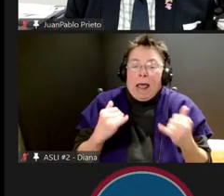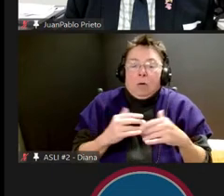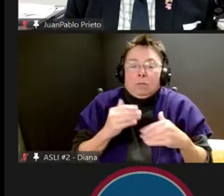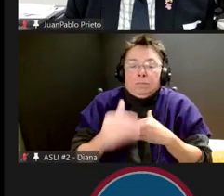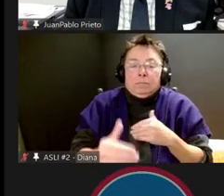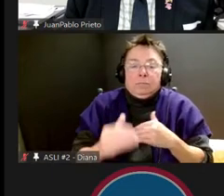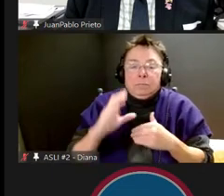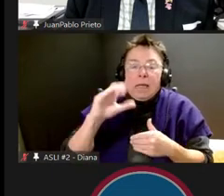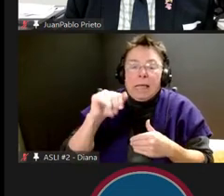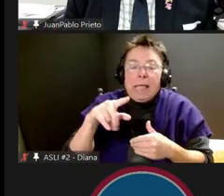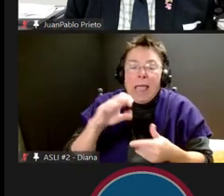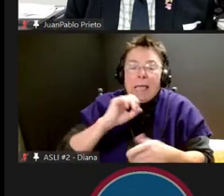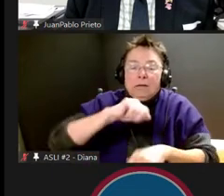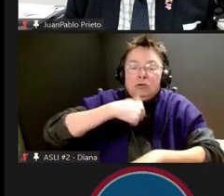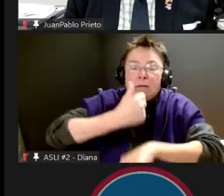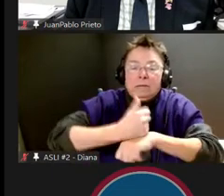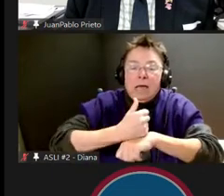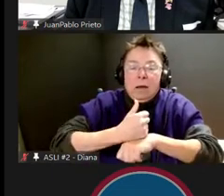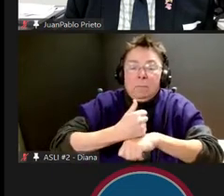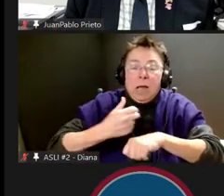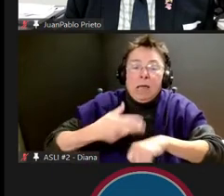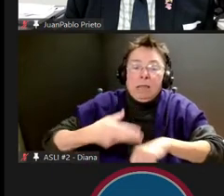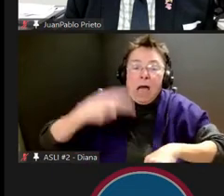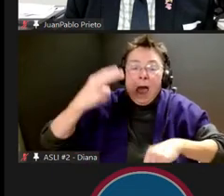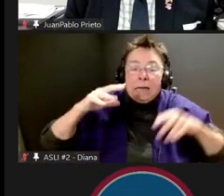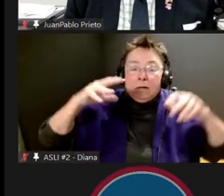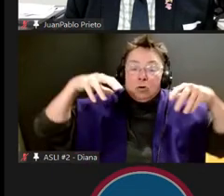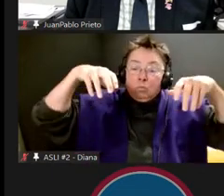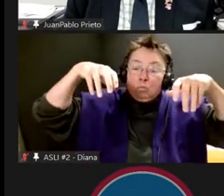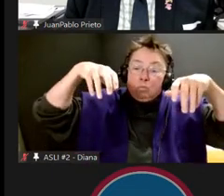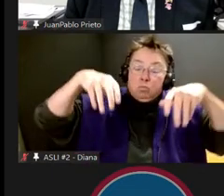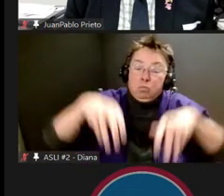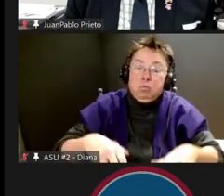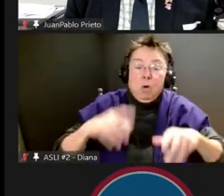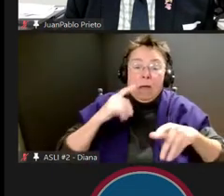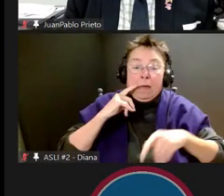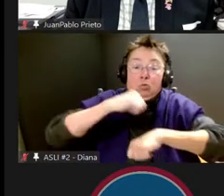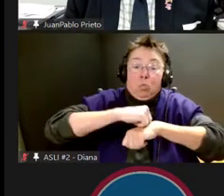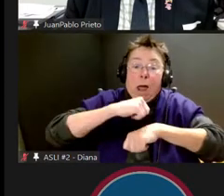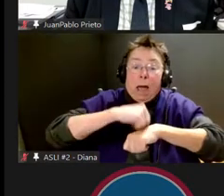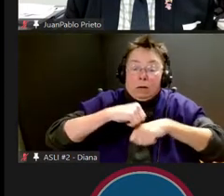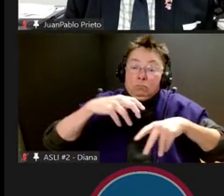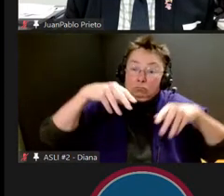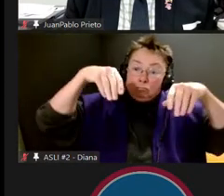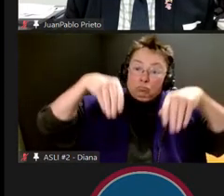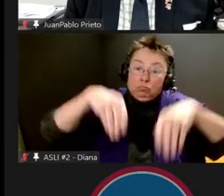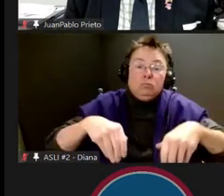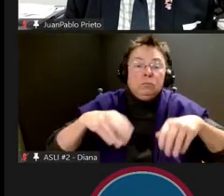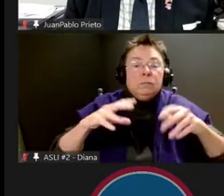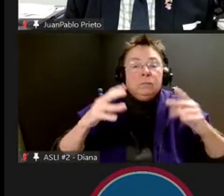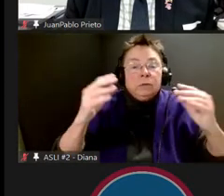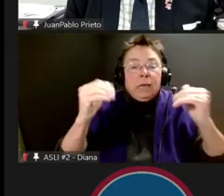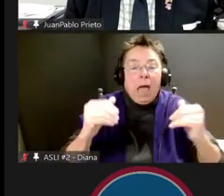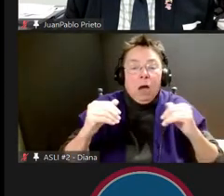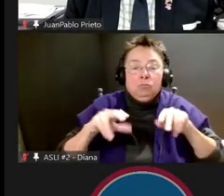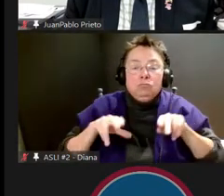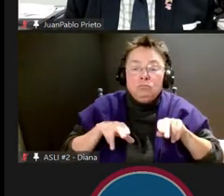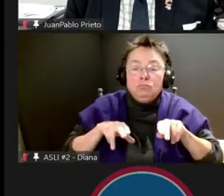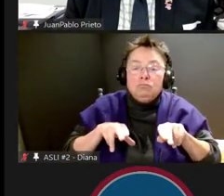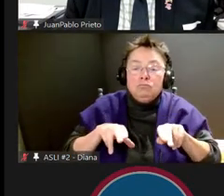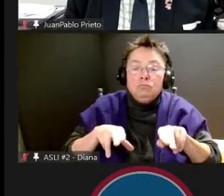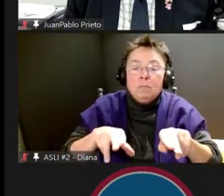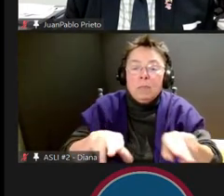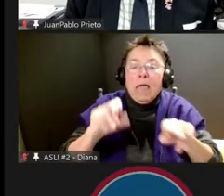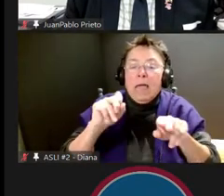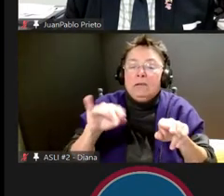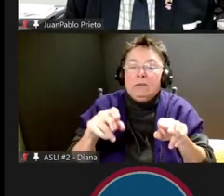being set. You can get a sense of the height of the cage as it goes down actually into the rock in the area. Next slide. Here's that stage